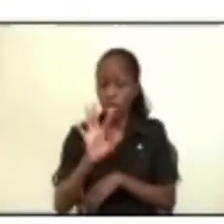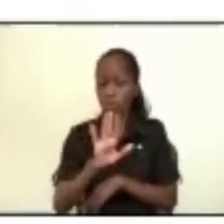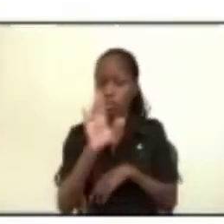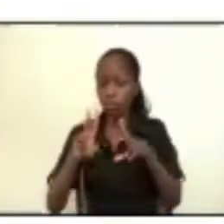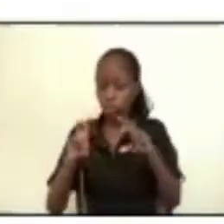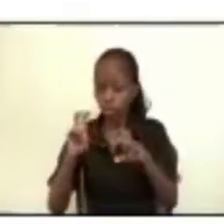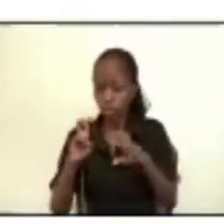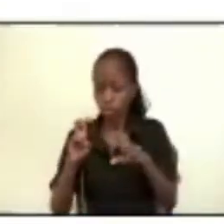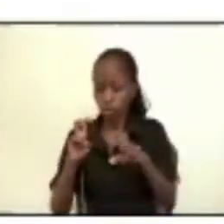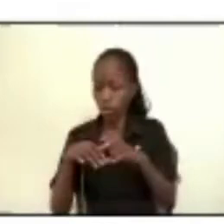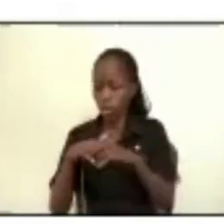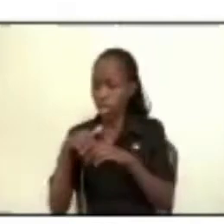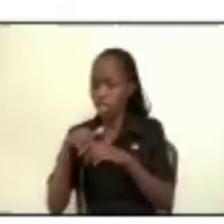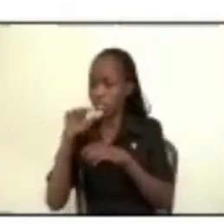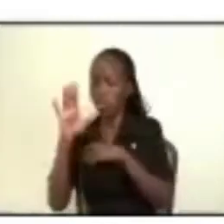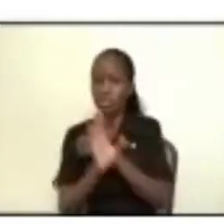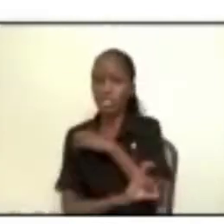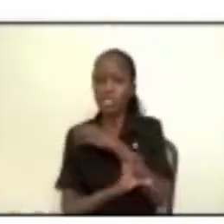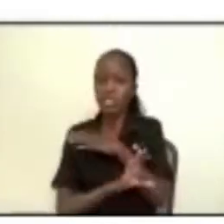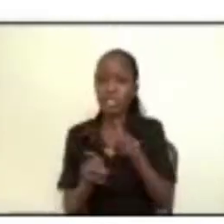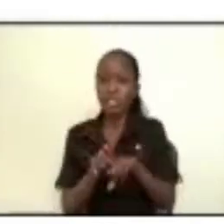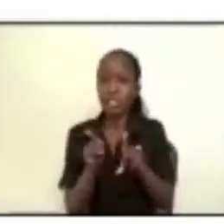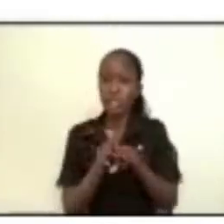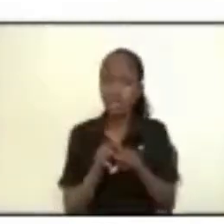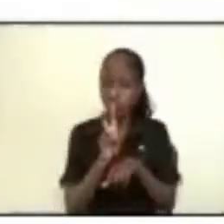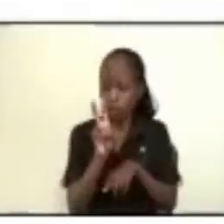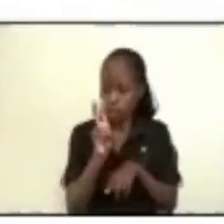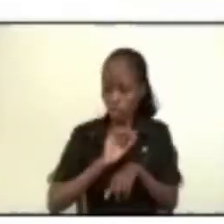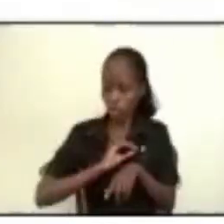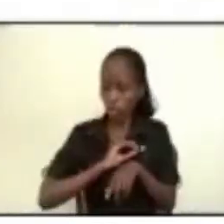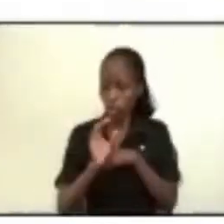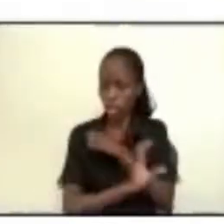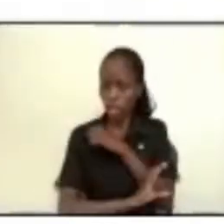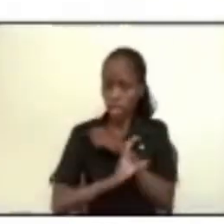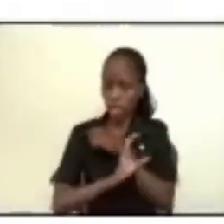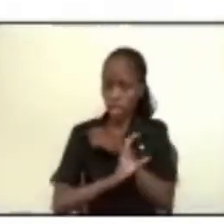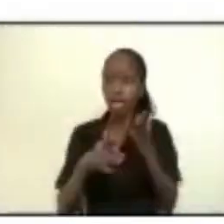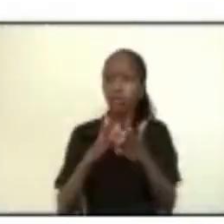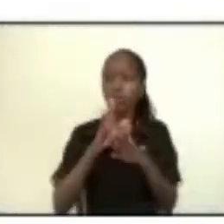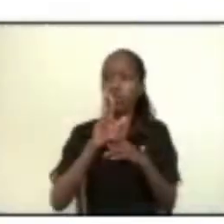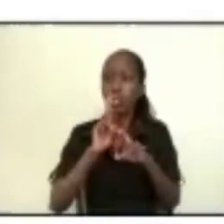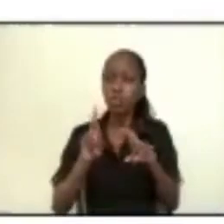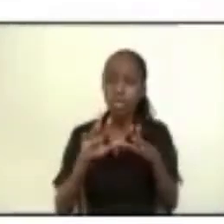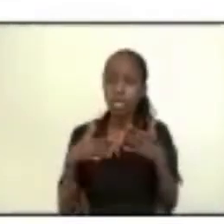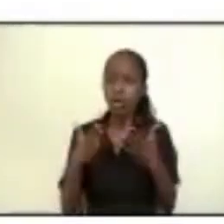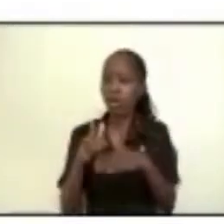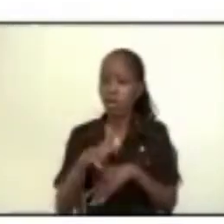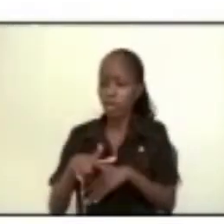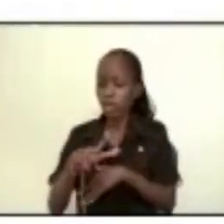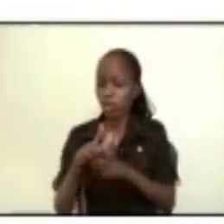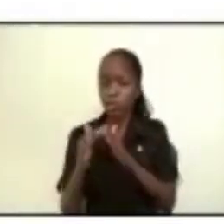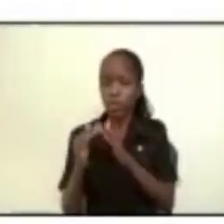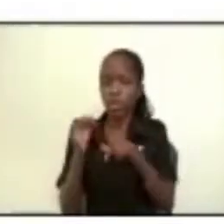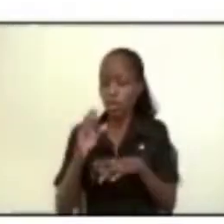just even beyond different countries, just looking at your own country, how are you reporting on the local levels? If I'm reporting